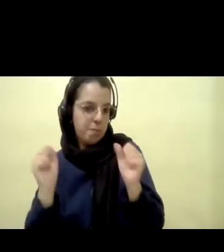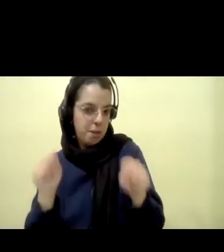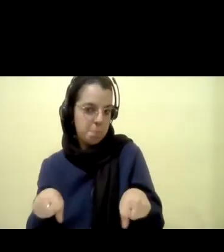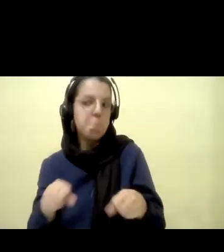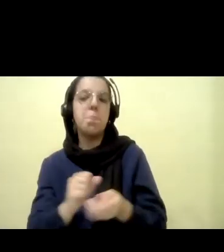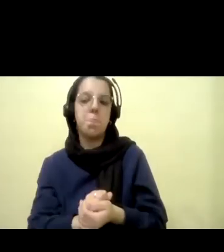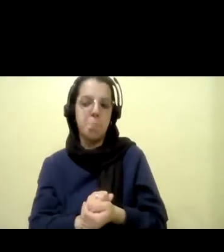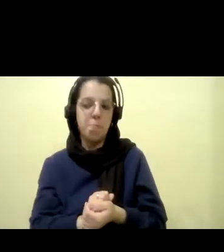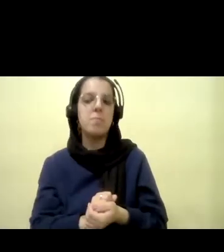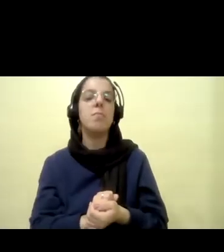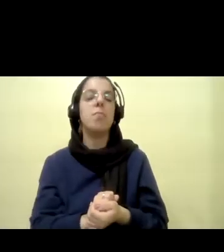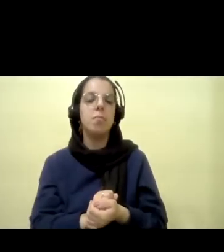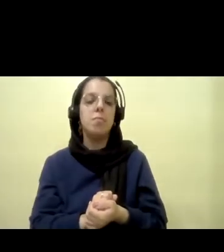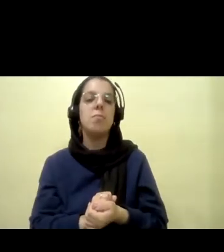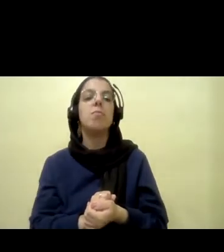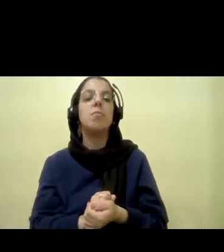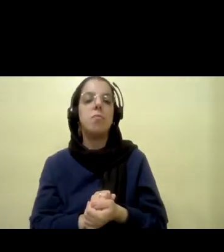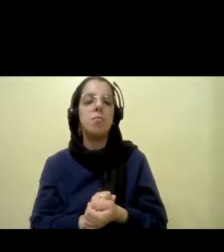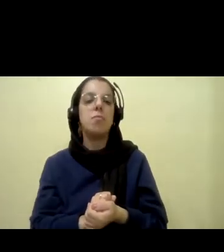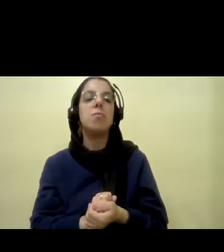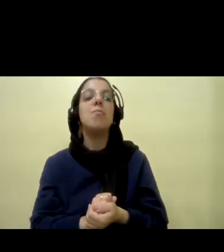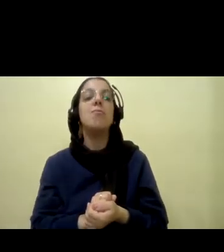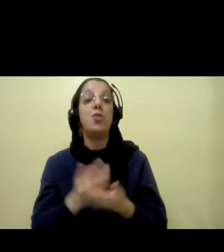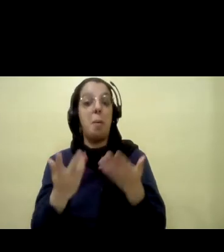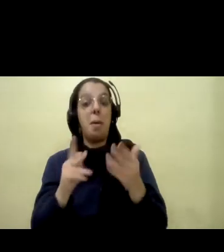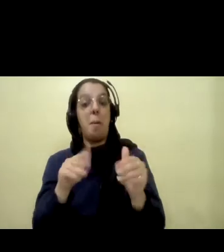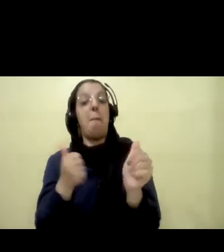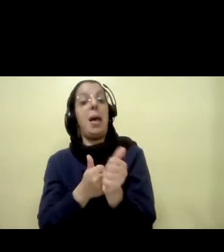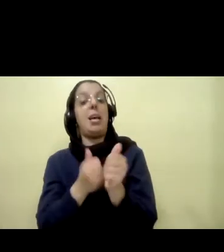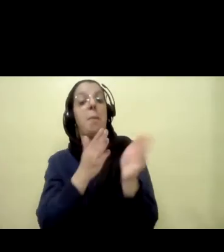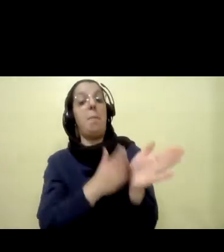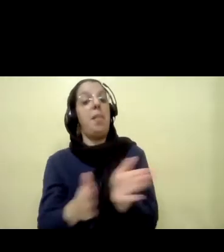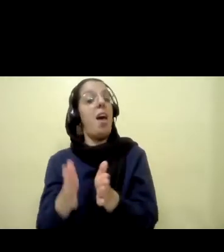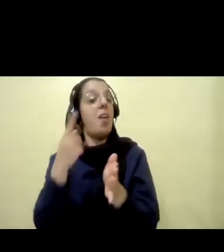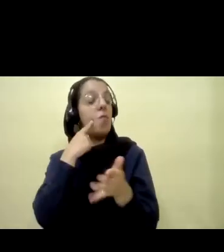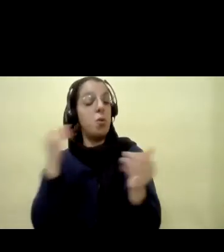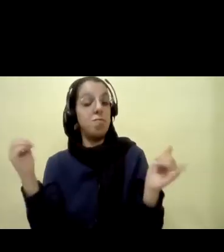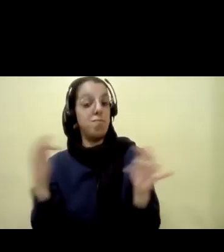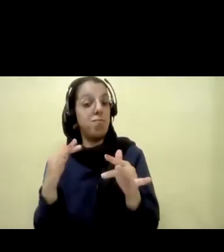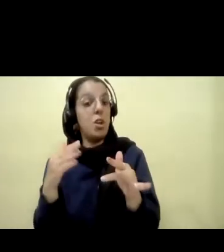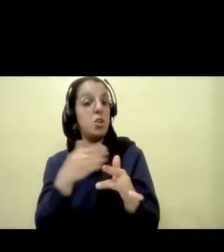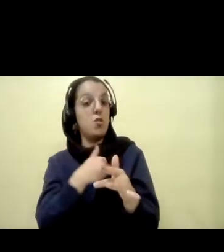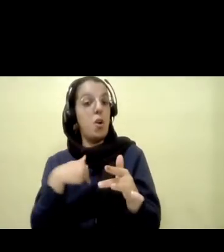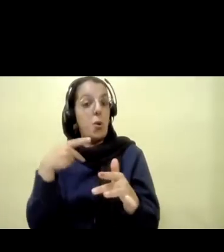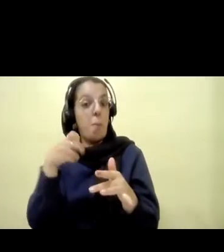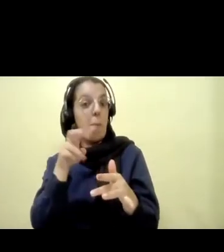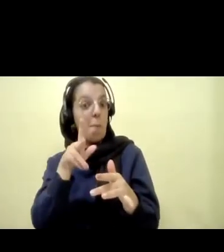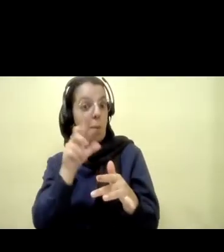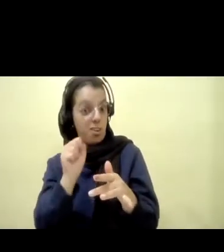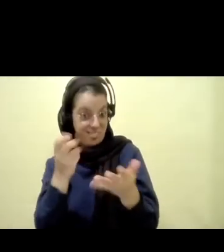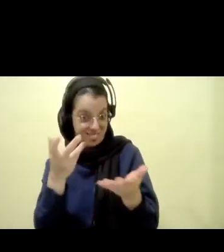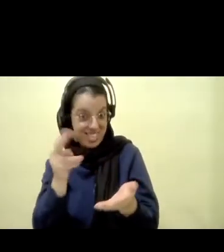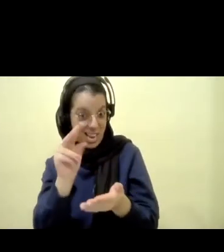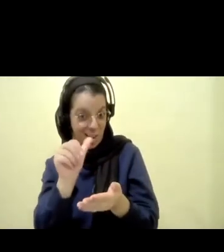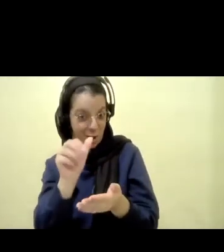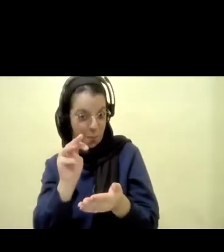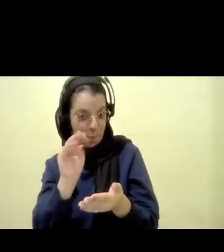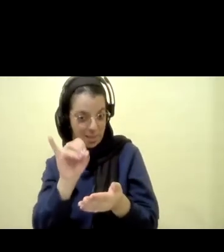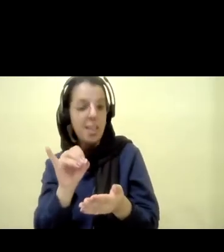So you could consider as your backup plan as something that might be interesting and in your wheelhouse, Naomi, that there's a program